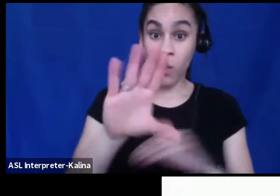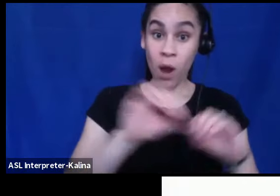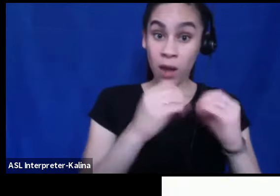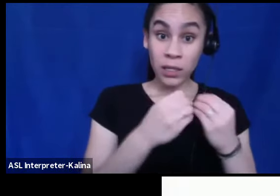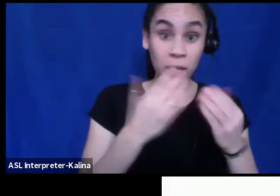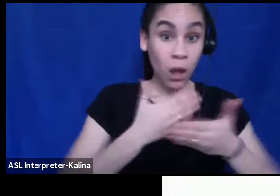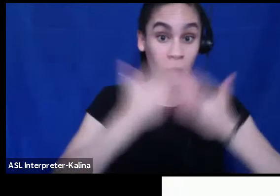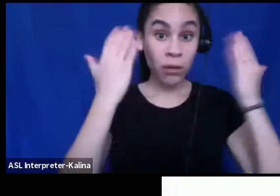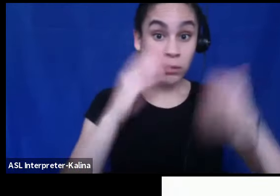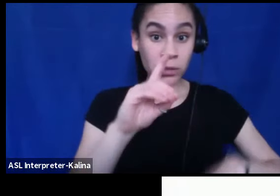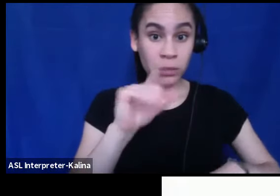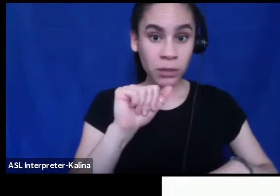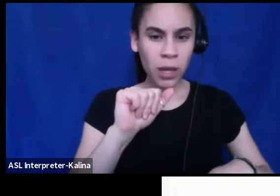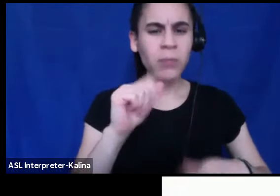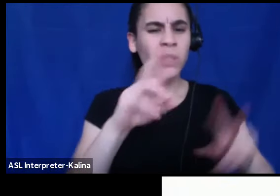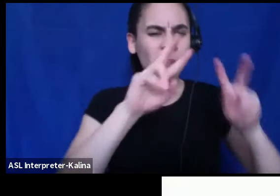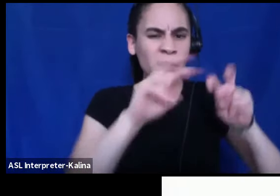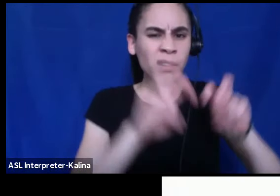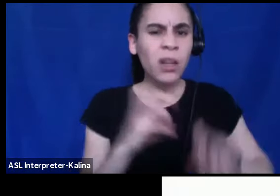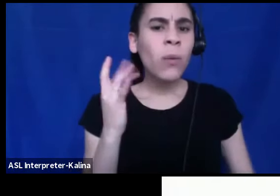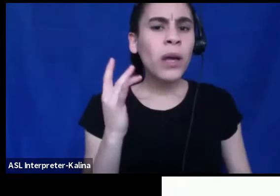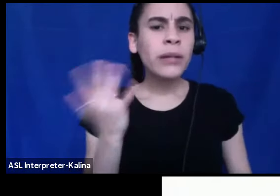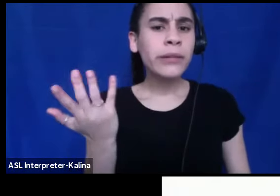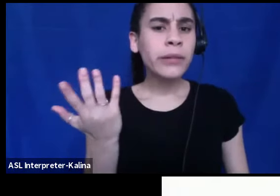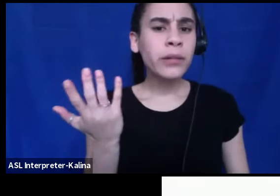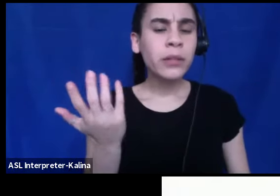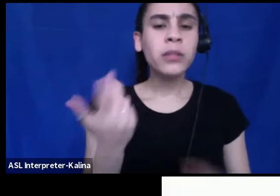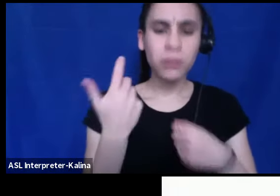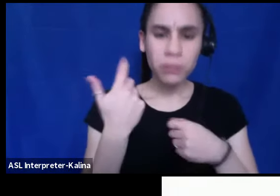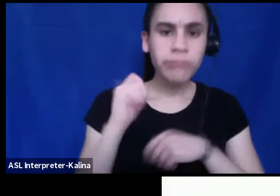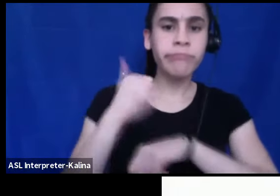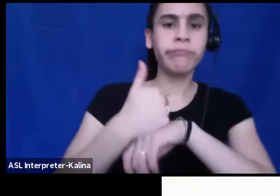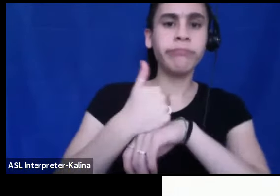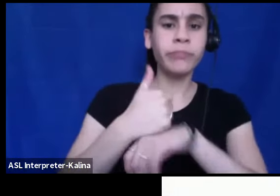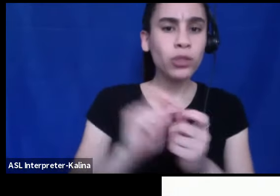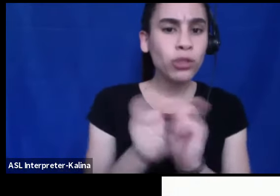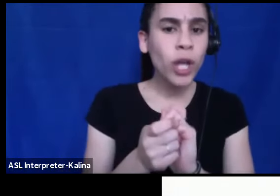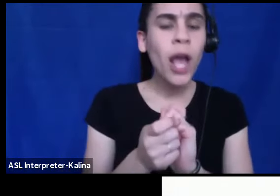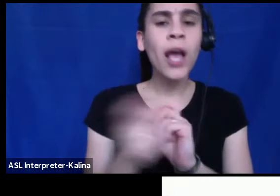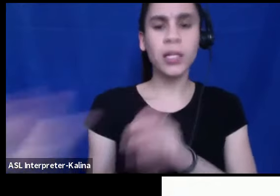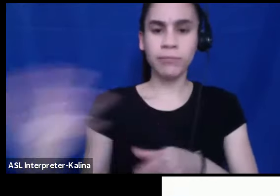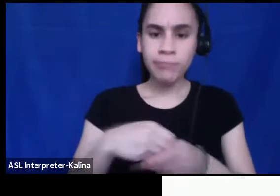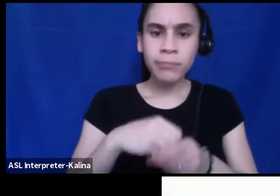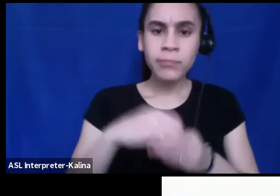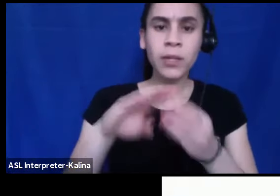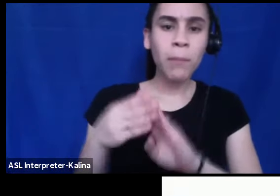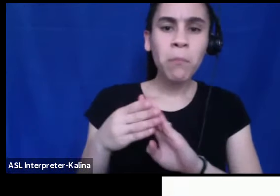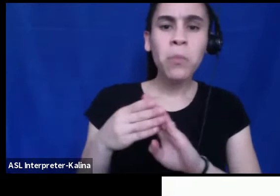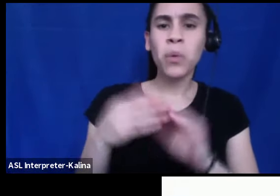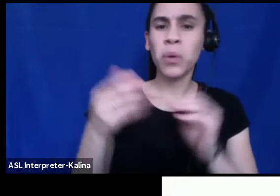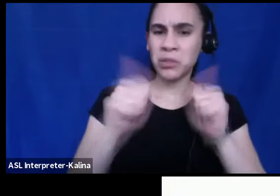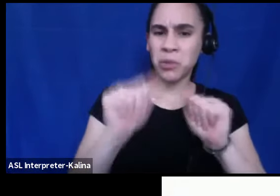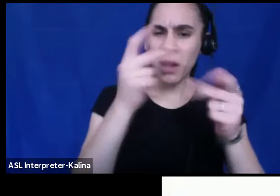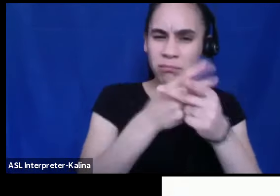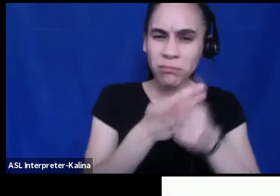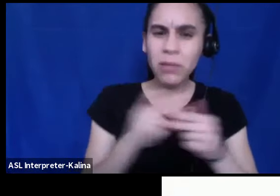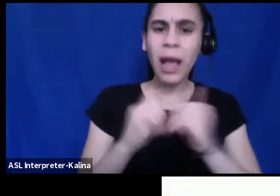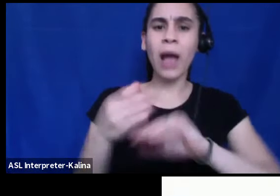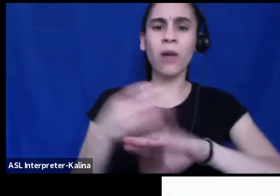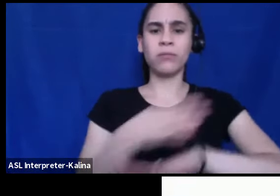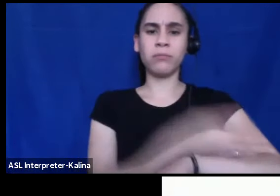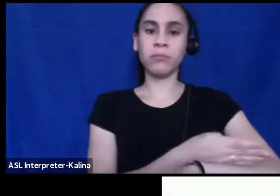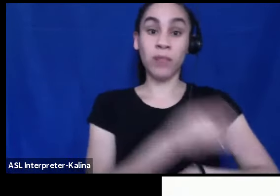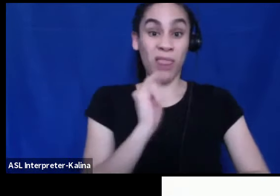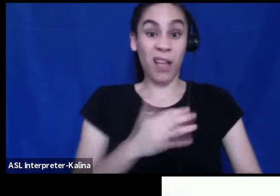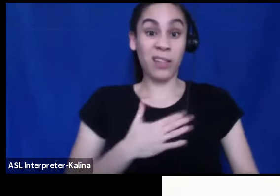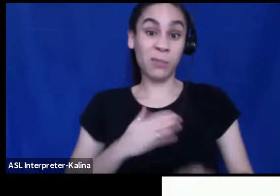at why. And then start to create change, start to engage the community and figure out how to make it better. That is really my